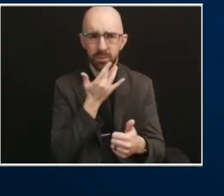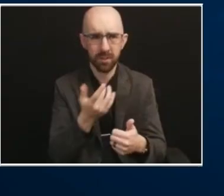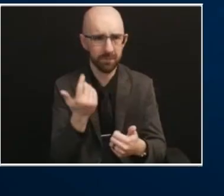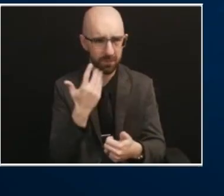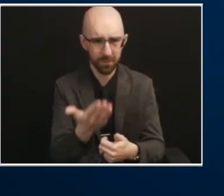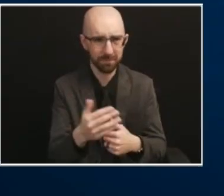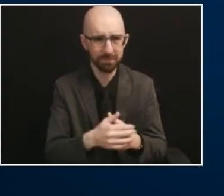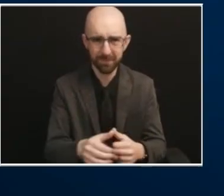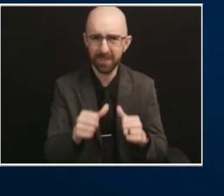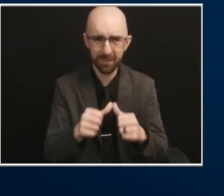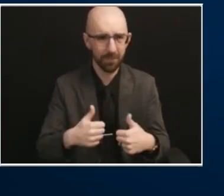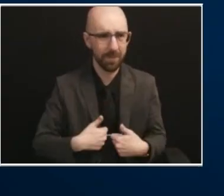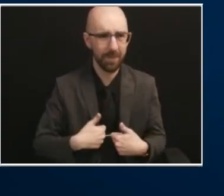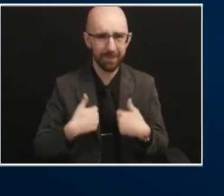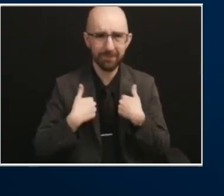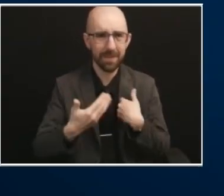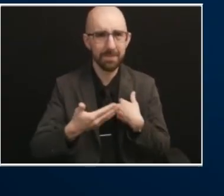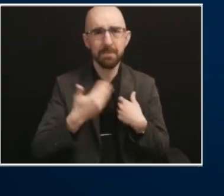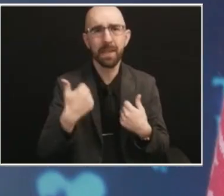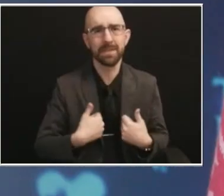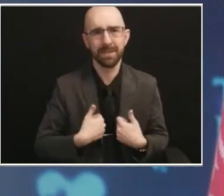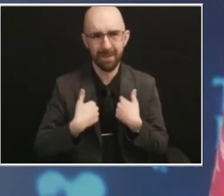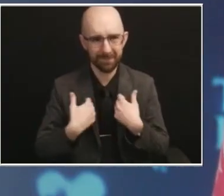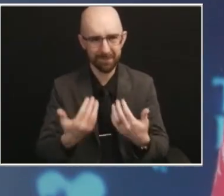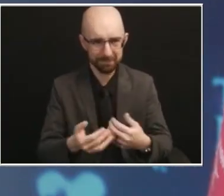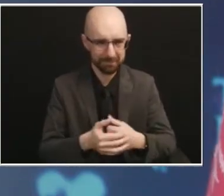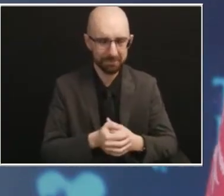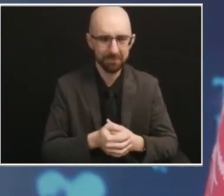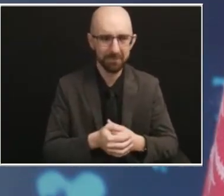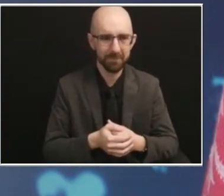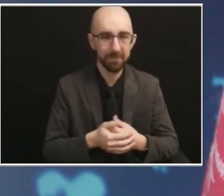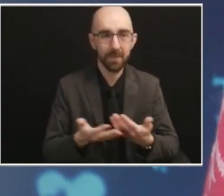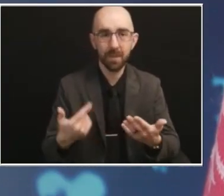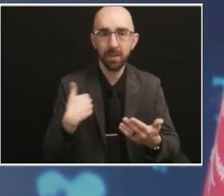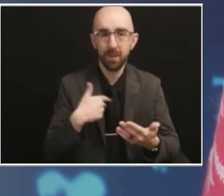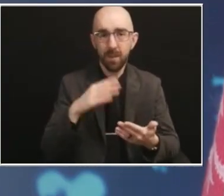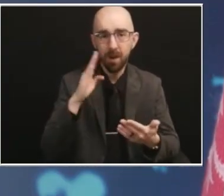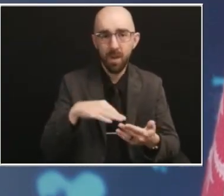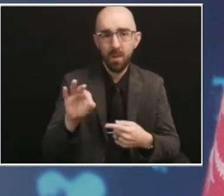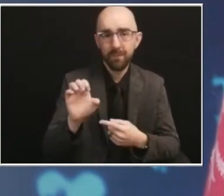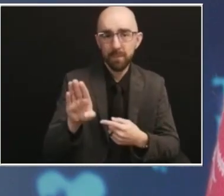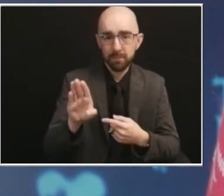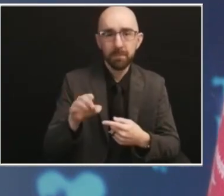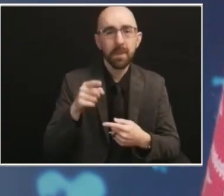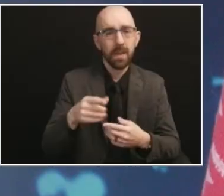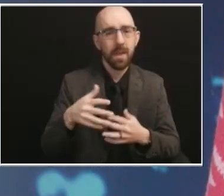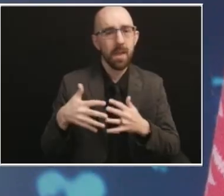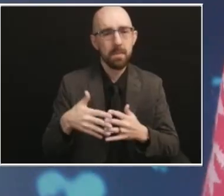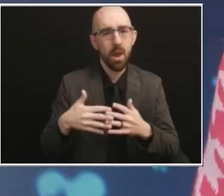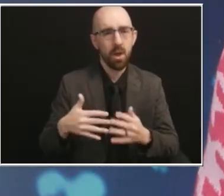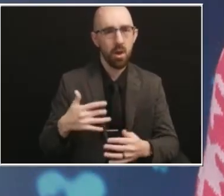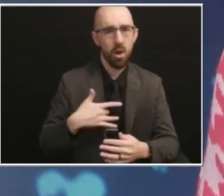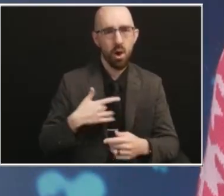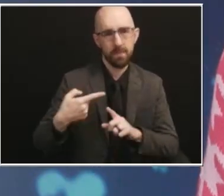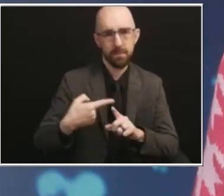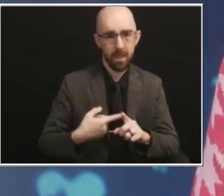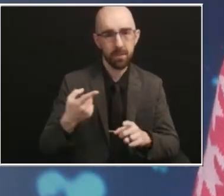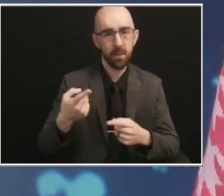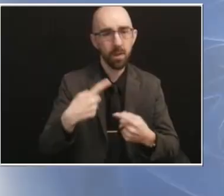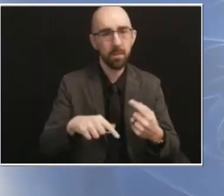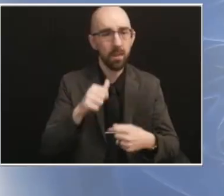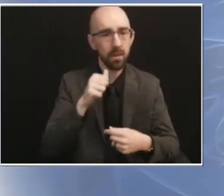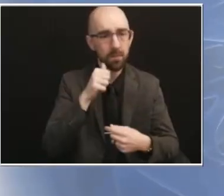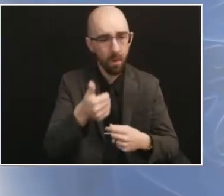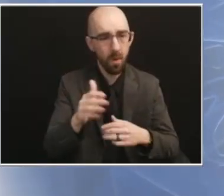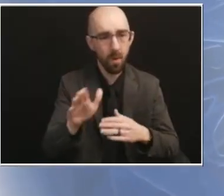your life, living your best life. As we know, February is American Heart Month, so coming up tomorrow on